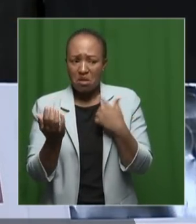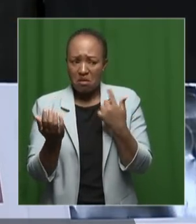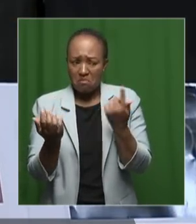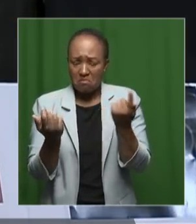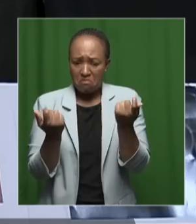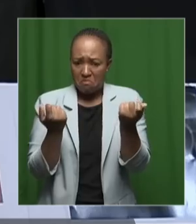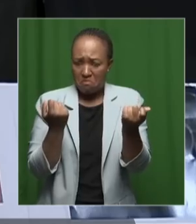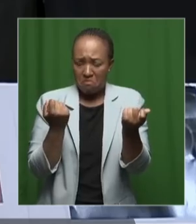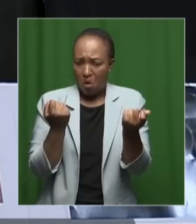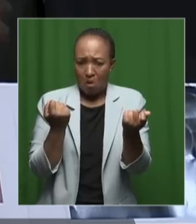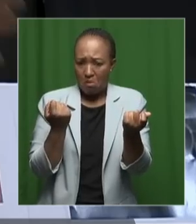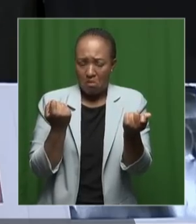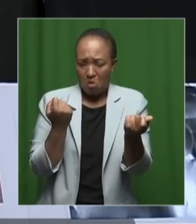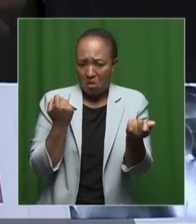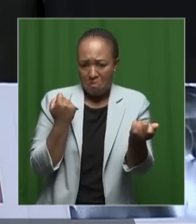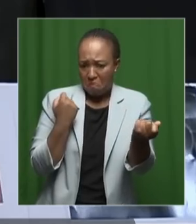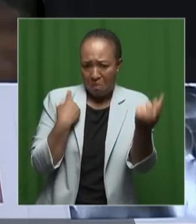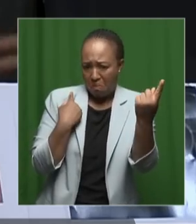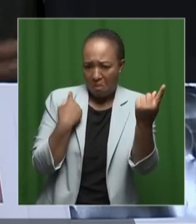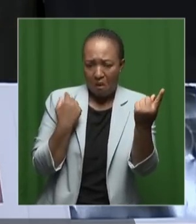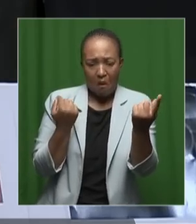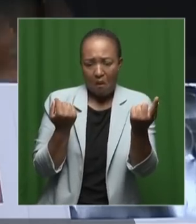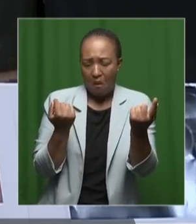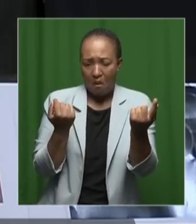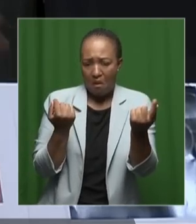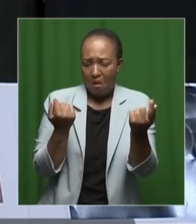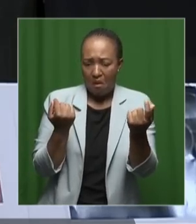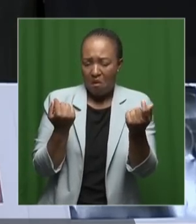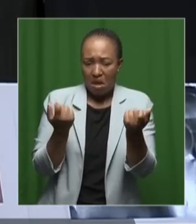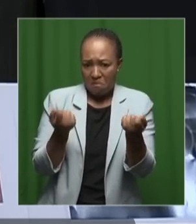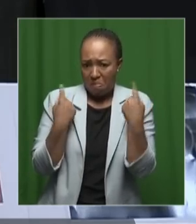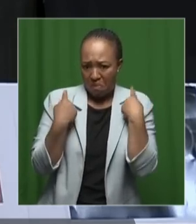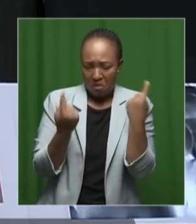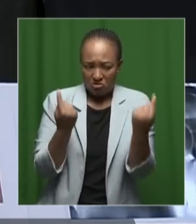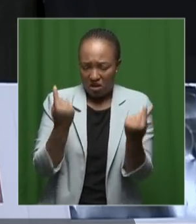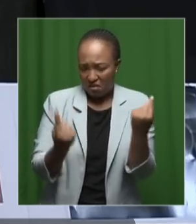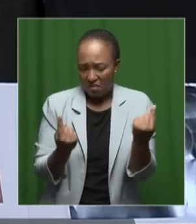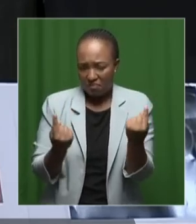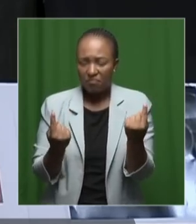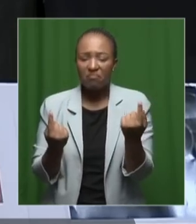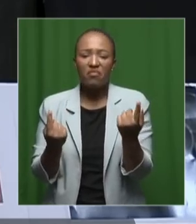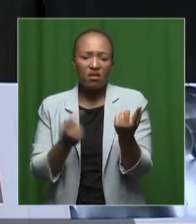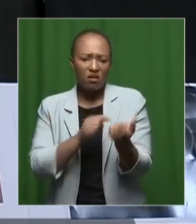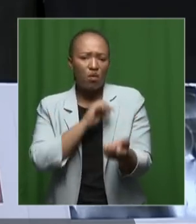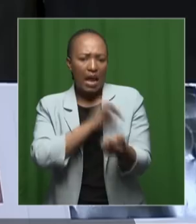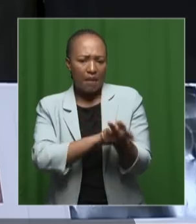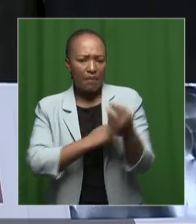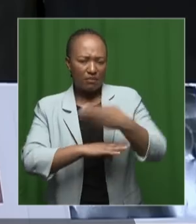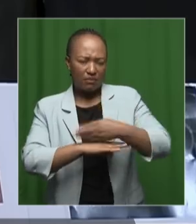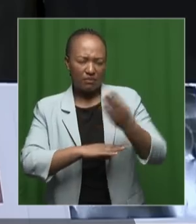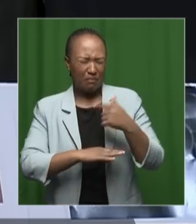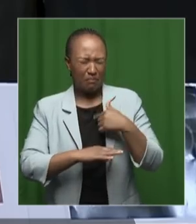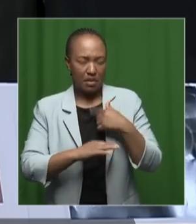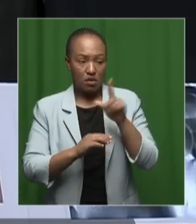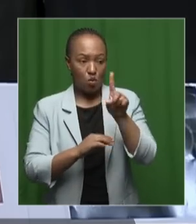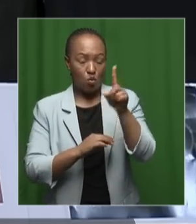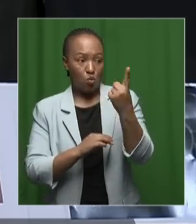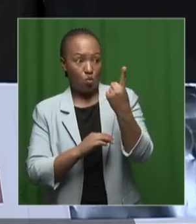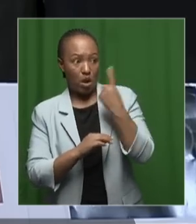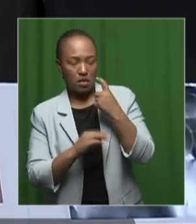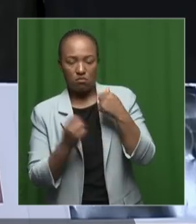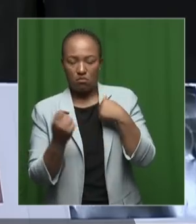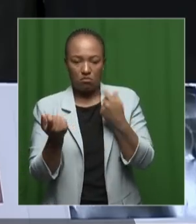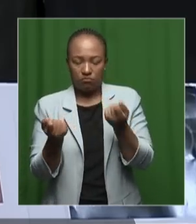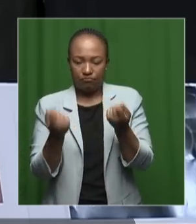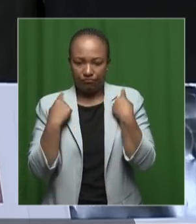as things stand, cyber trade with or without borders will happen, and all of that. So I just didn't understand the question. But be that as it